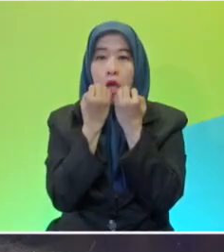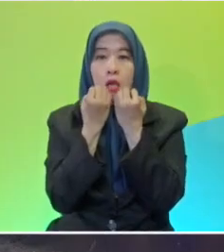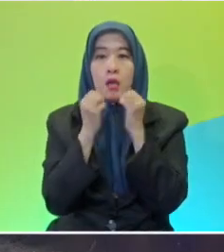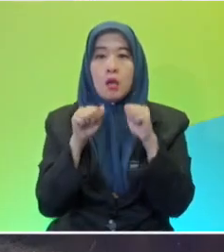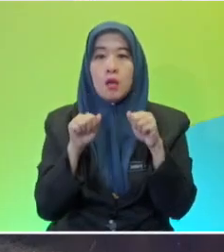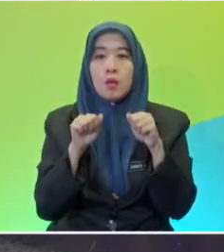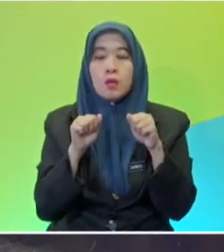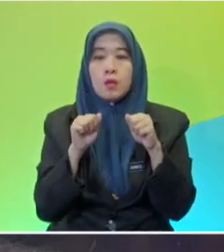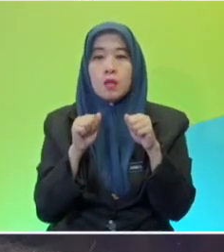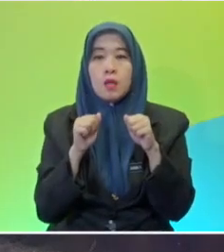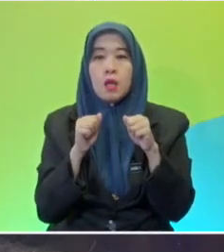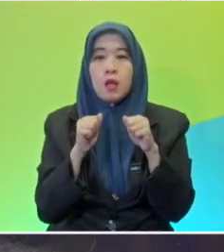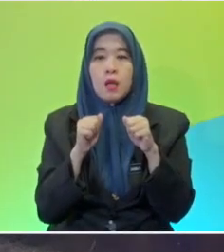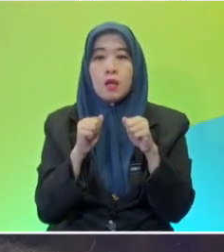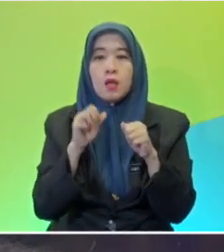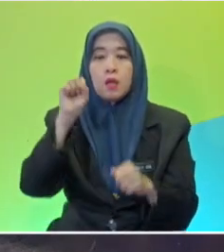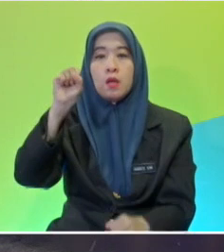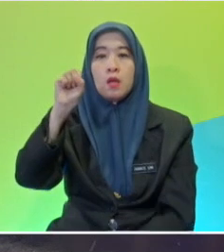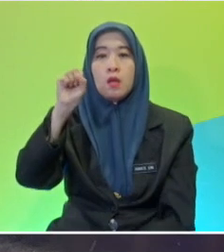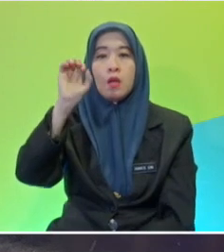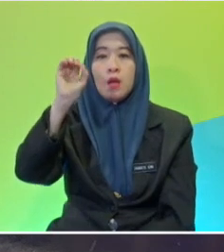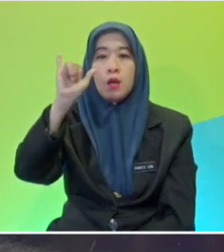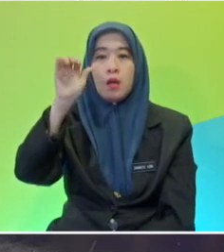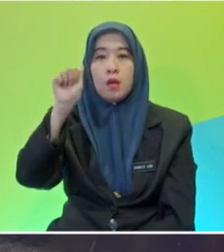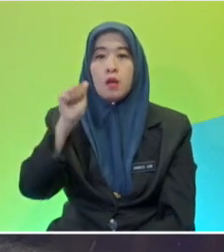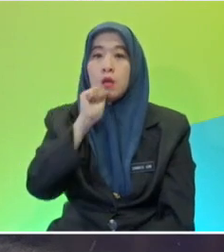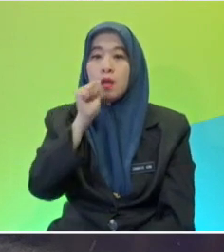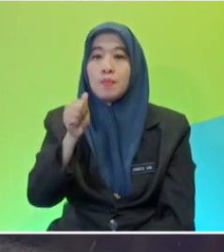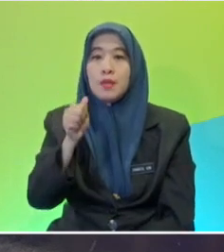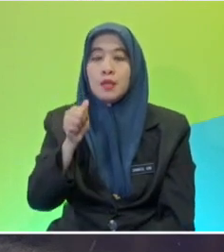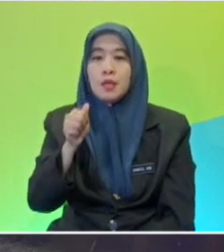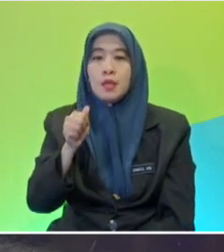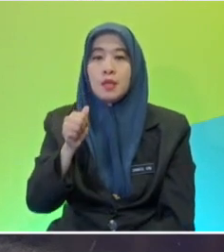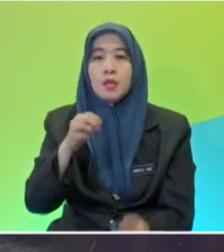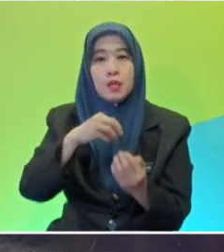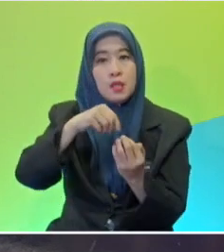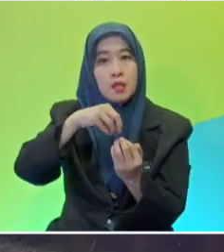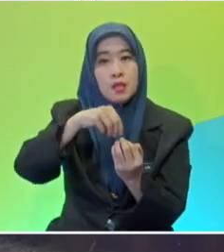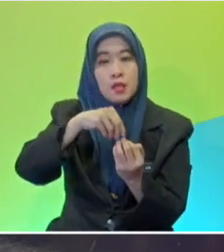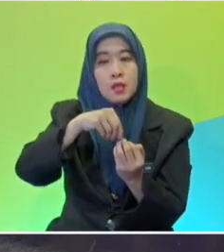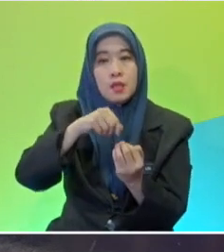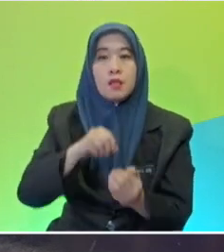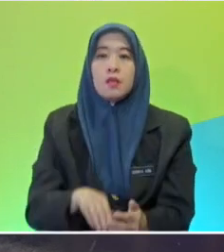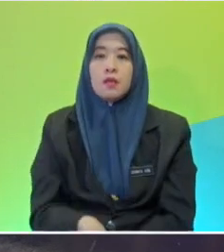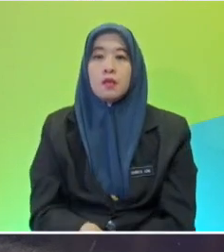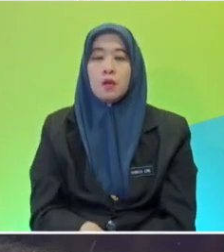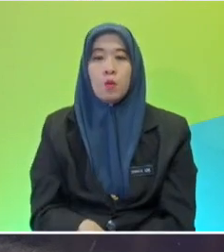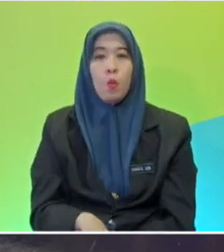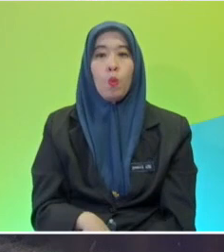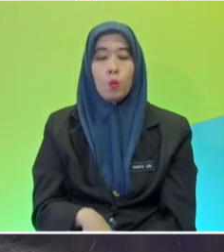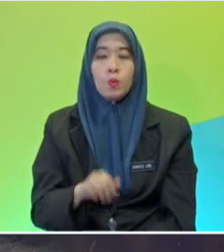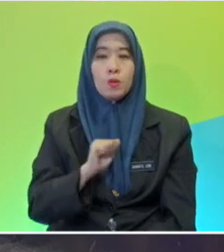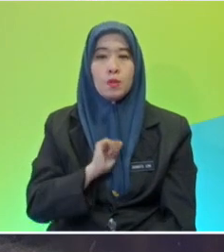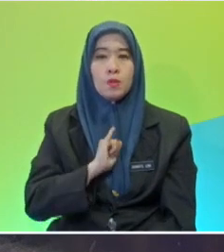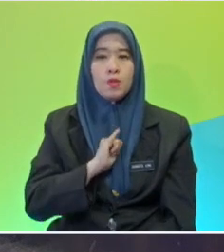use soya bean seeds. Soya beans as well. Yeah, so that's the one that's a bit more whitish. Thicker. Yeah. I see. Yes. Ooh.